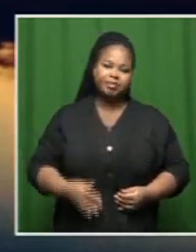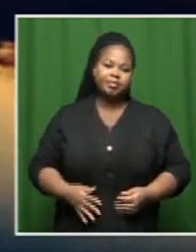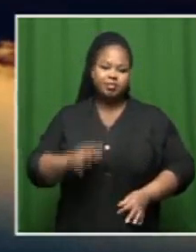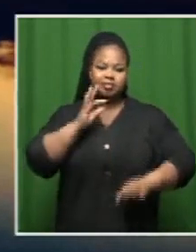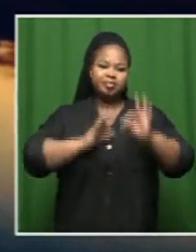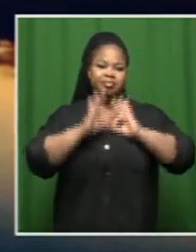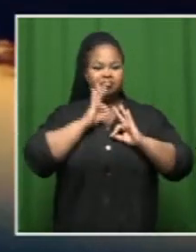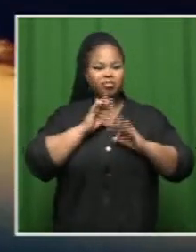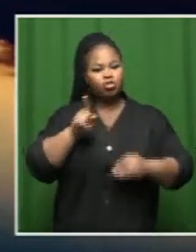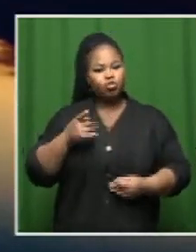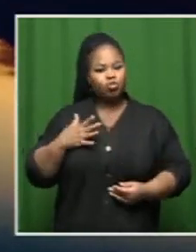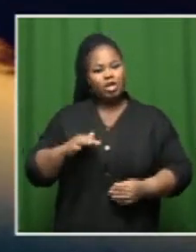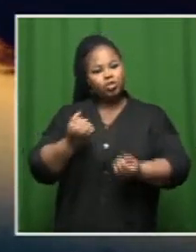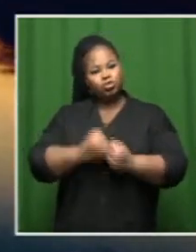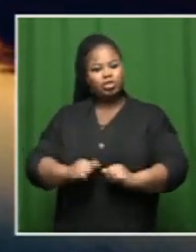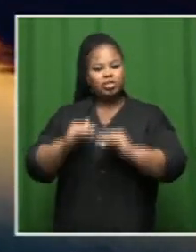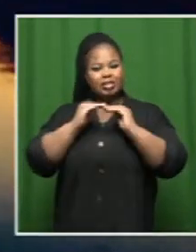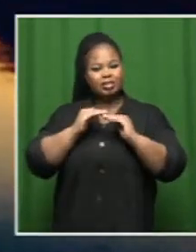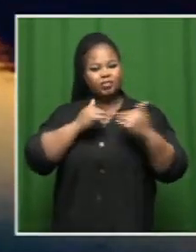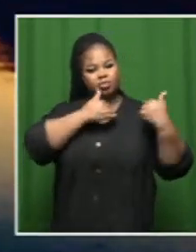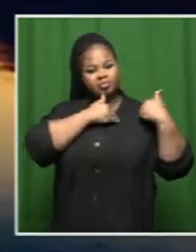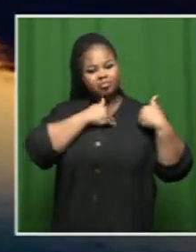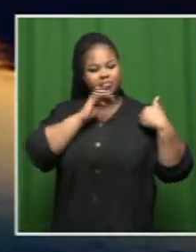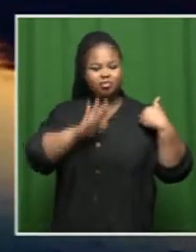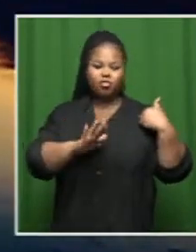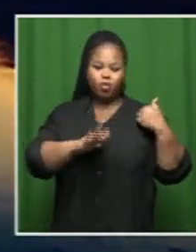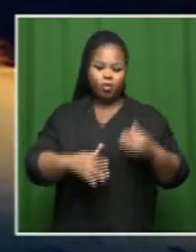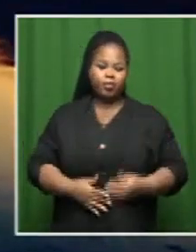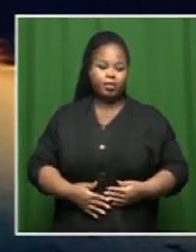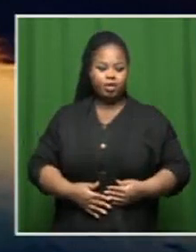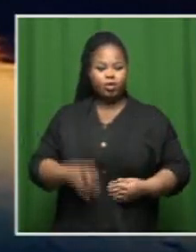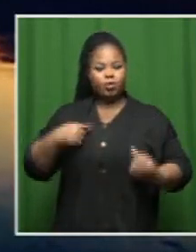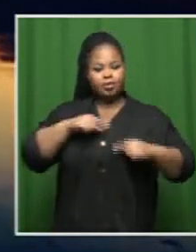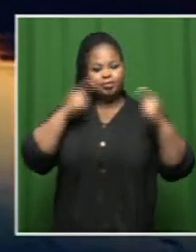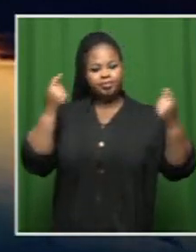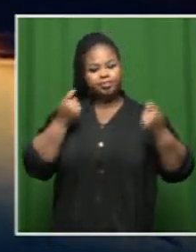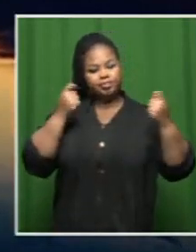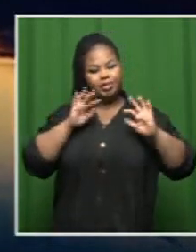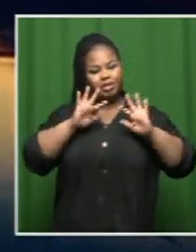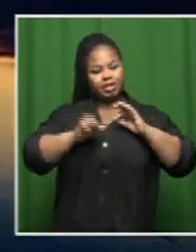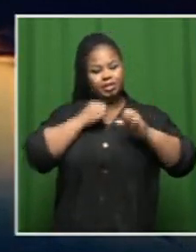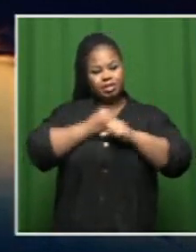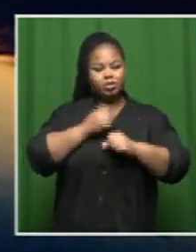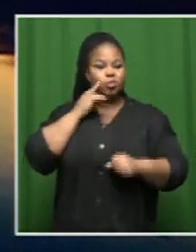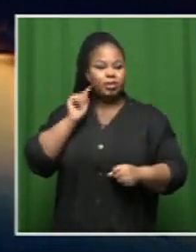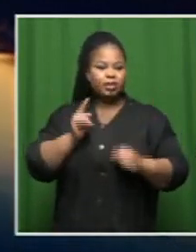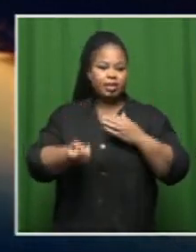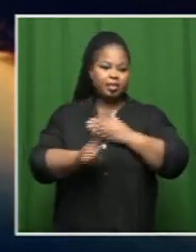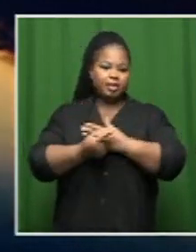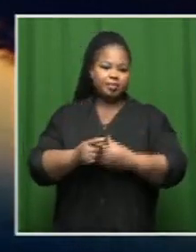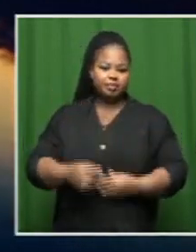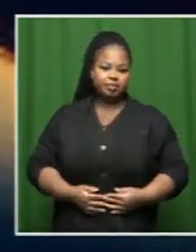about the quest for justice and accountability, of course, as we commemorate a decade since that fateful